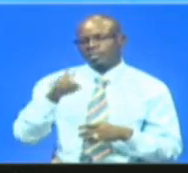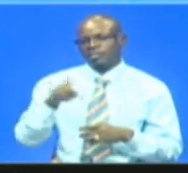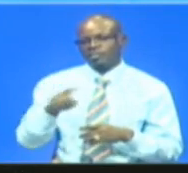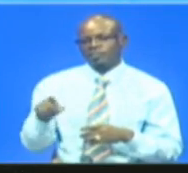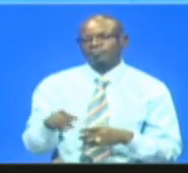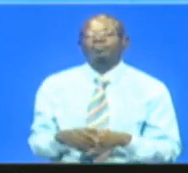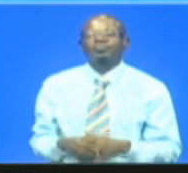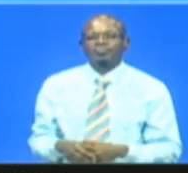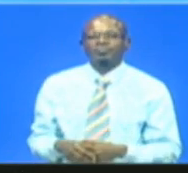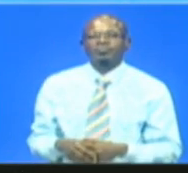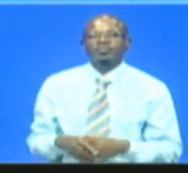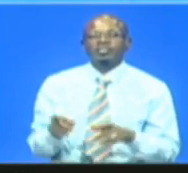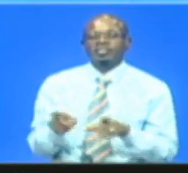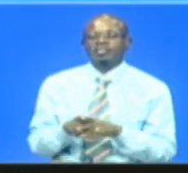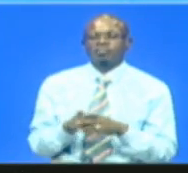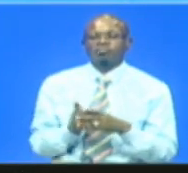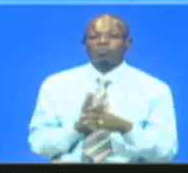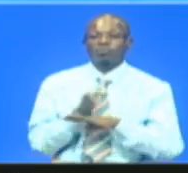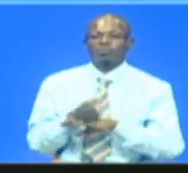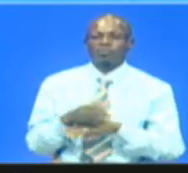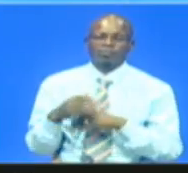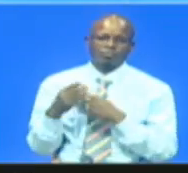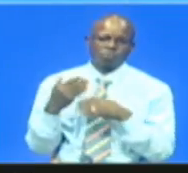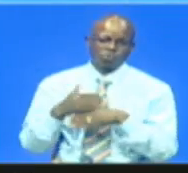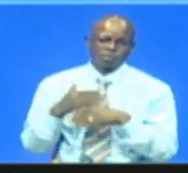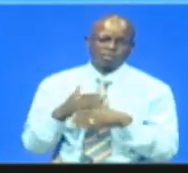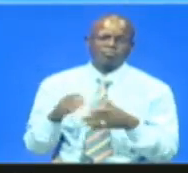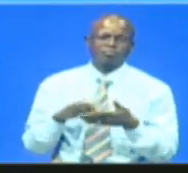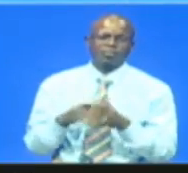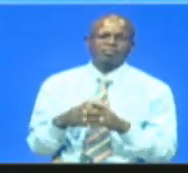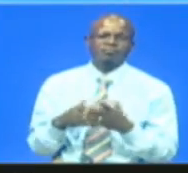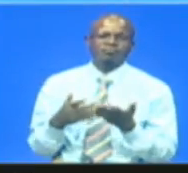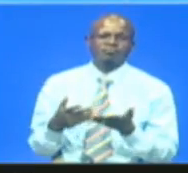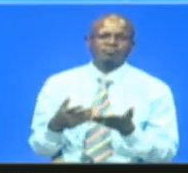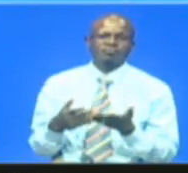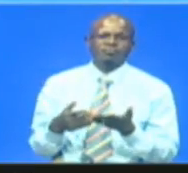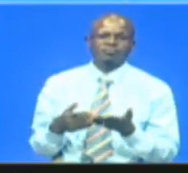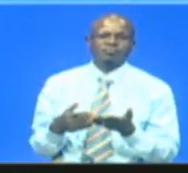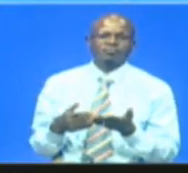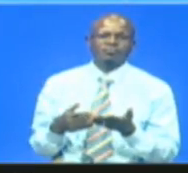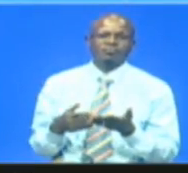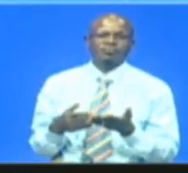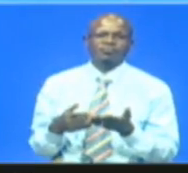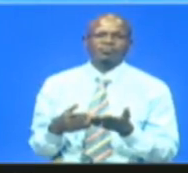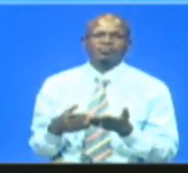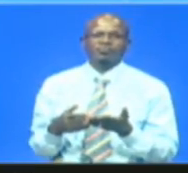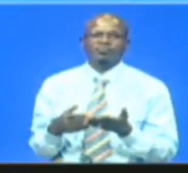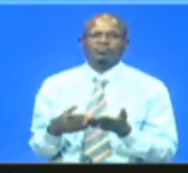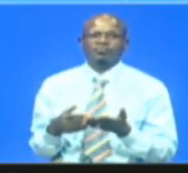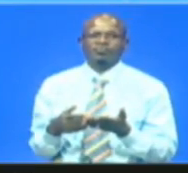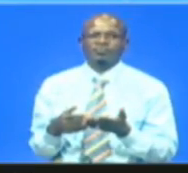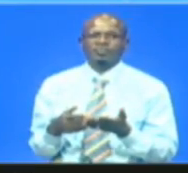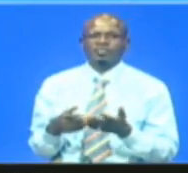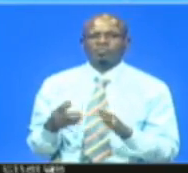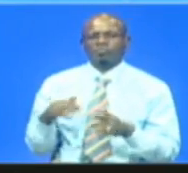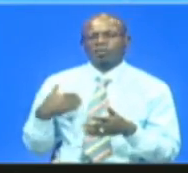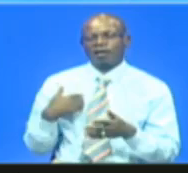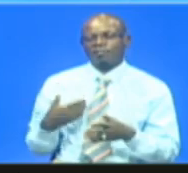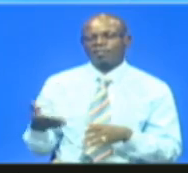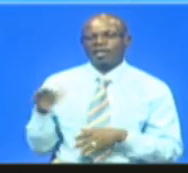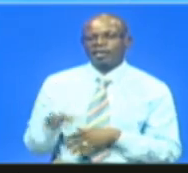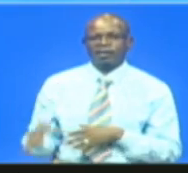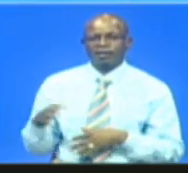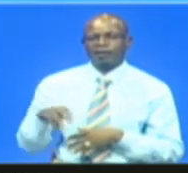And across the borders, Portland Trail Blazers beat hosts Denver Nuggets 97-90 in Game 2 to even the NBA Western